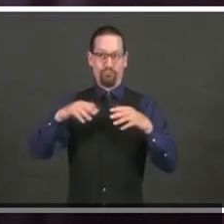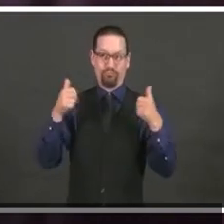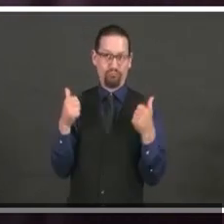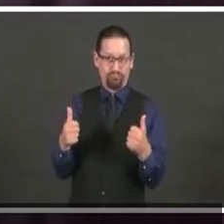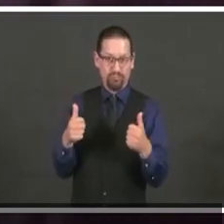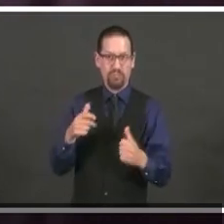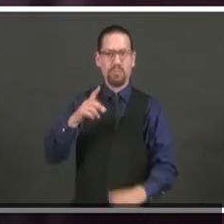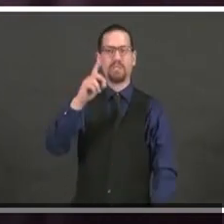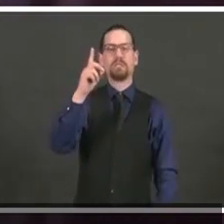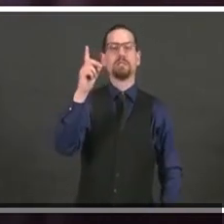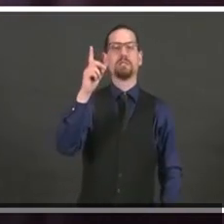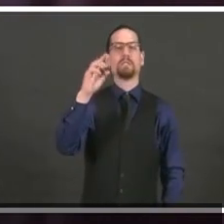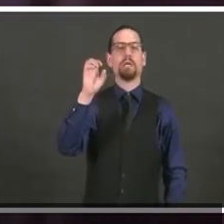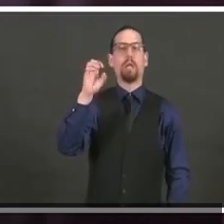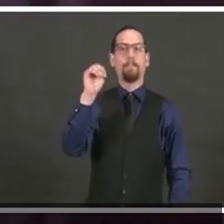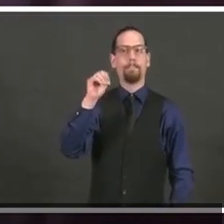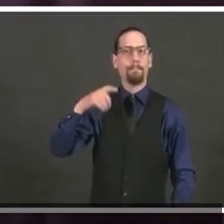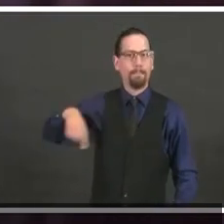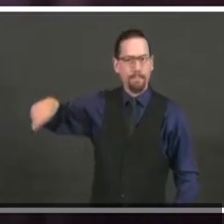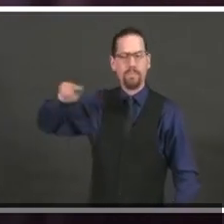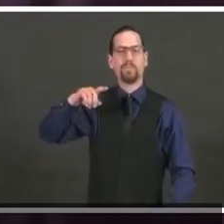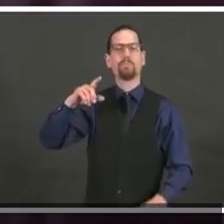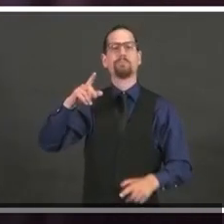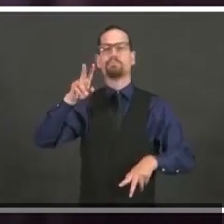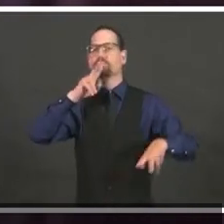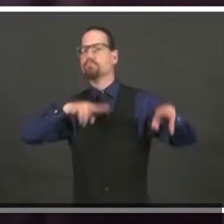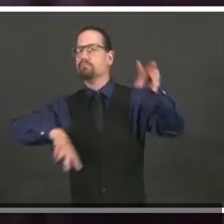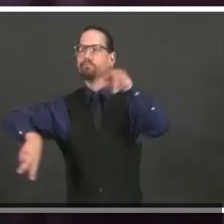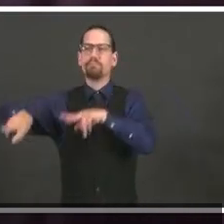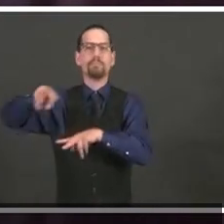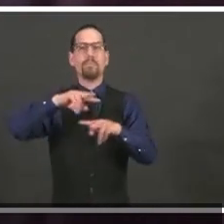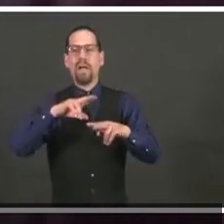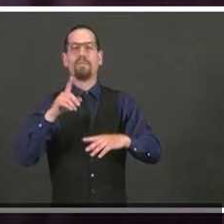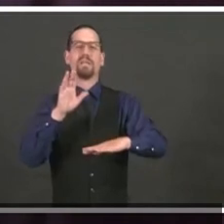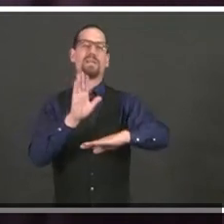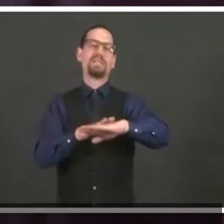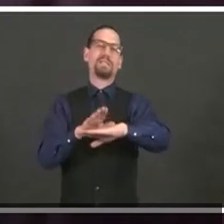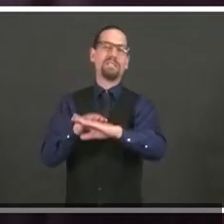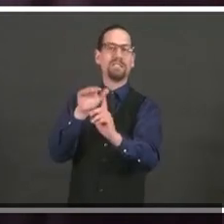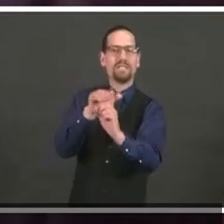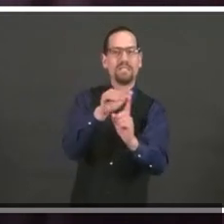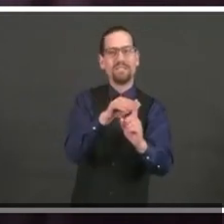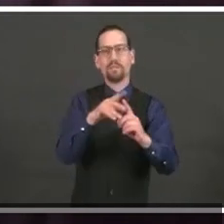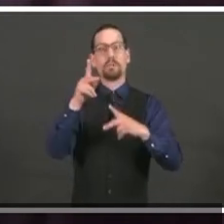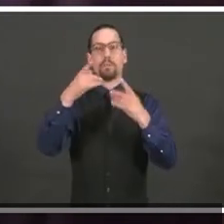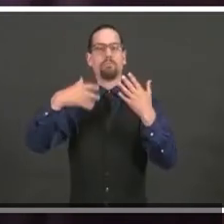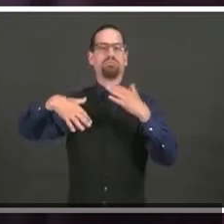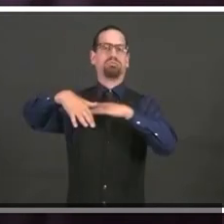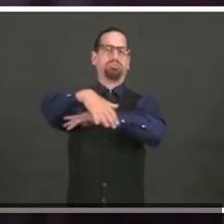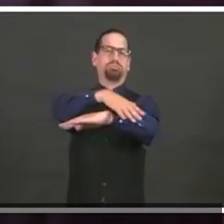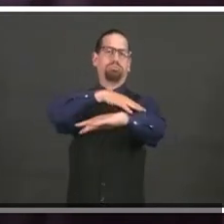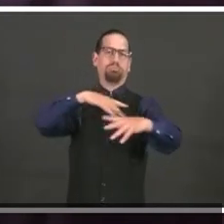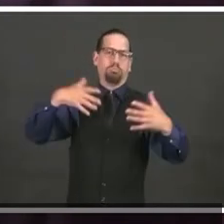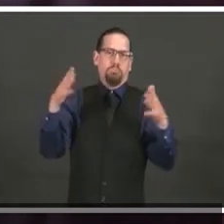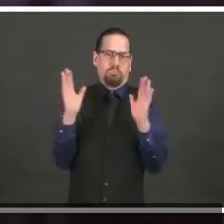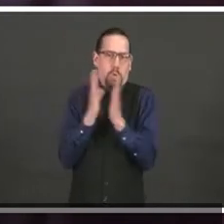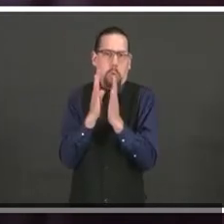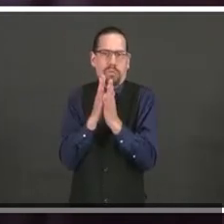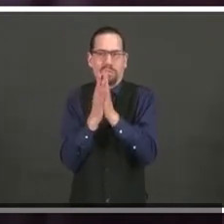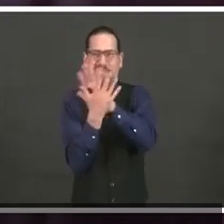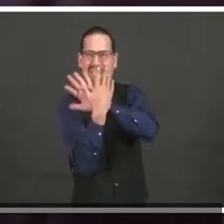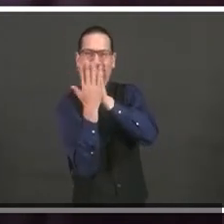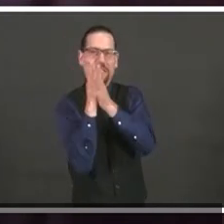rangers break up some of the crowds. Some of the folks who we asked to distance weren't as patient